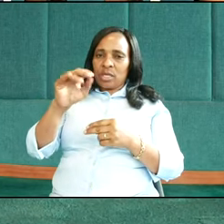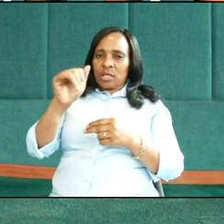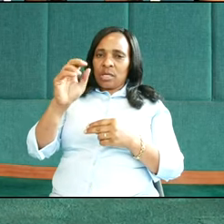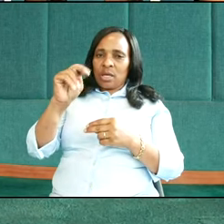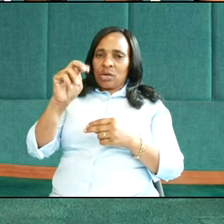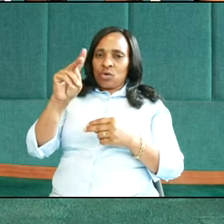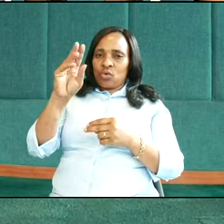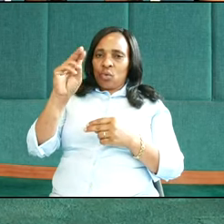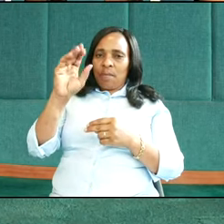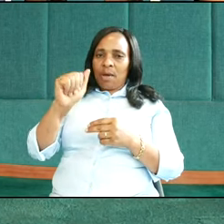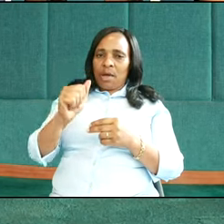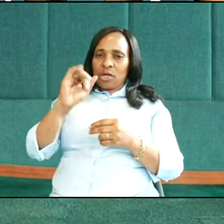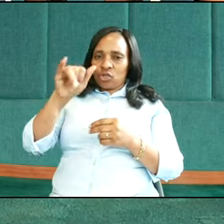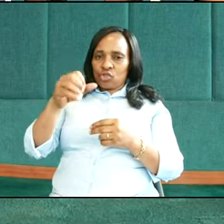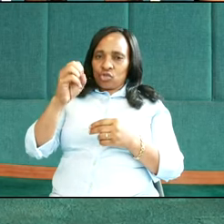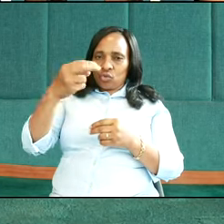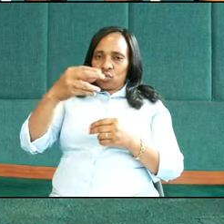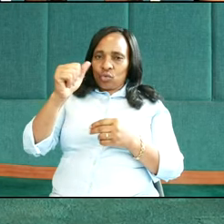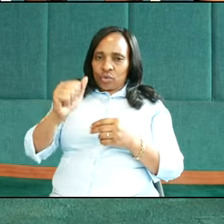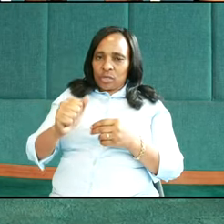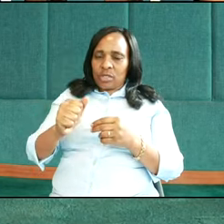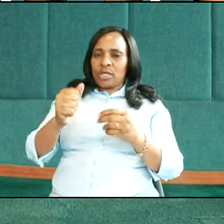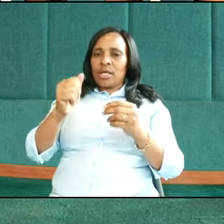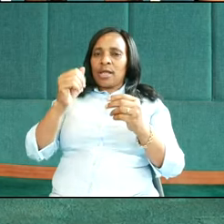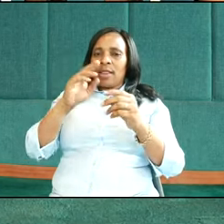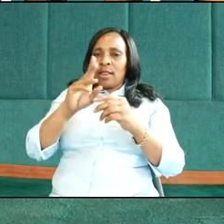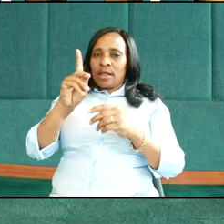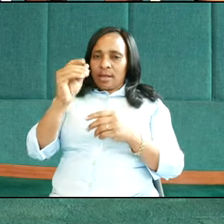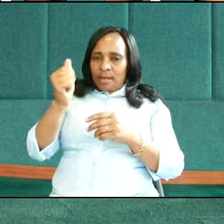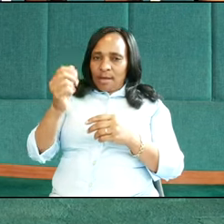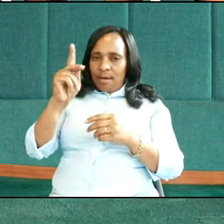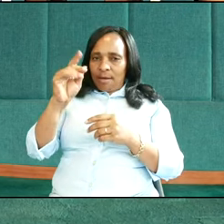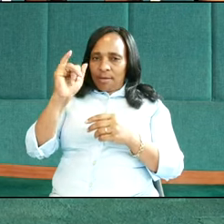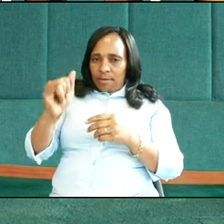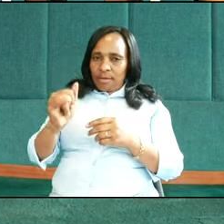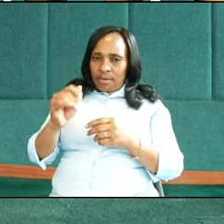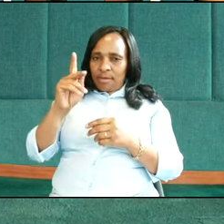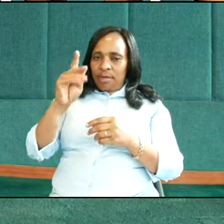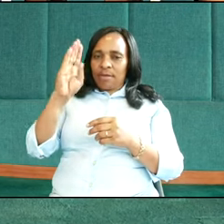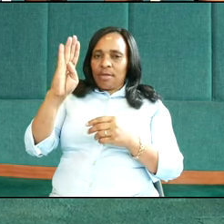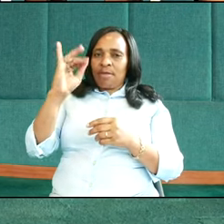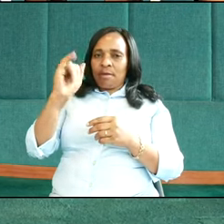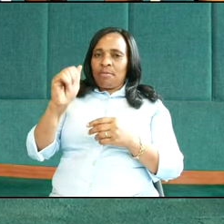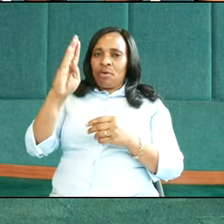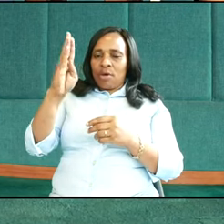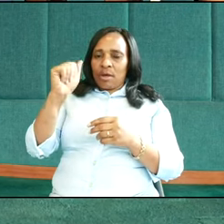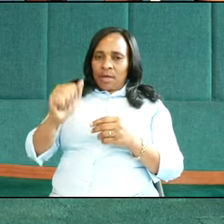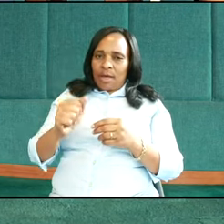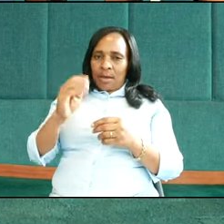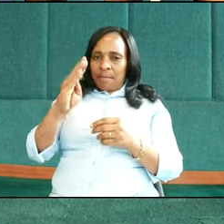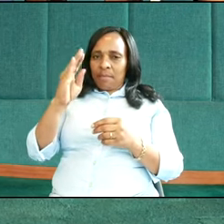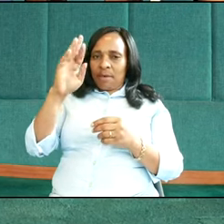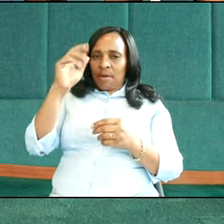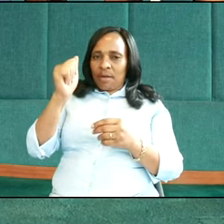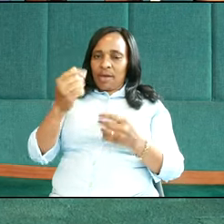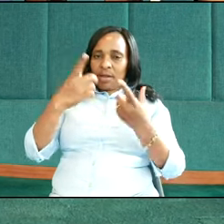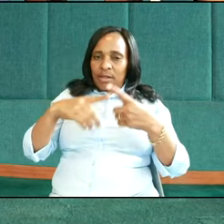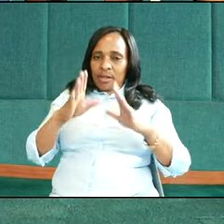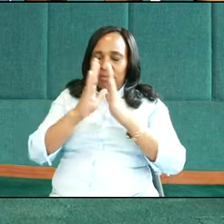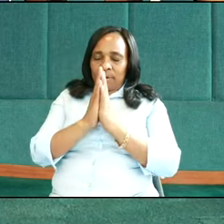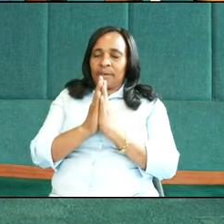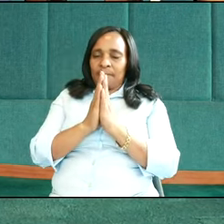Mungai. Hi, I'm Biaki Kibwage. All right, John, say a prayer, my good sir. Let's bow our heads for a word of